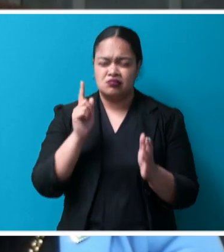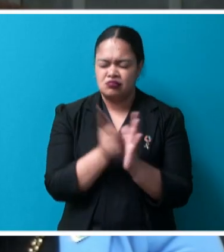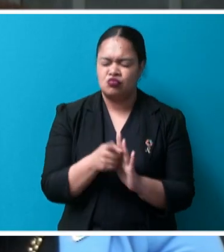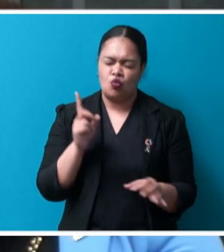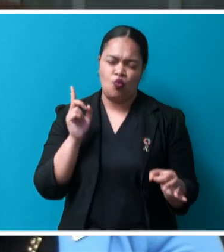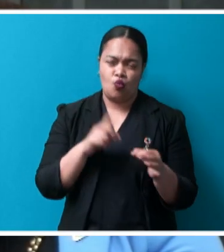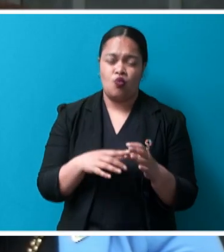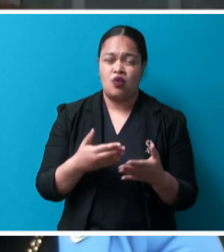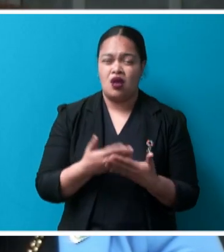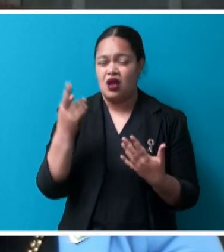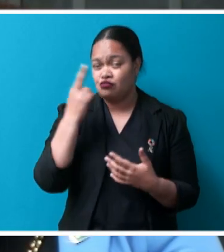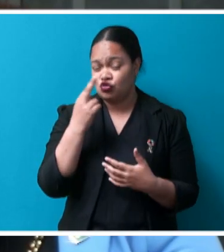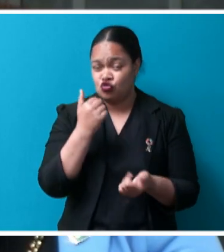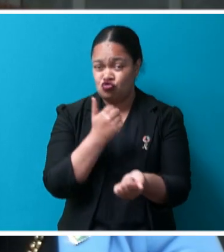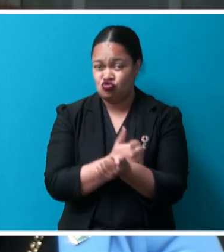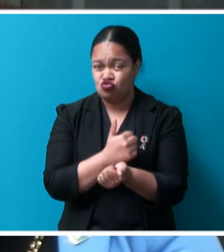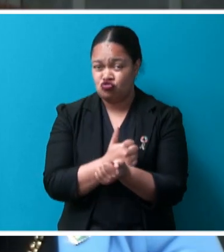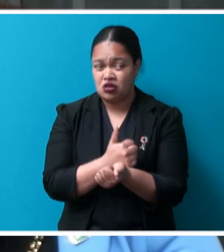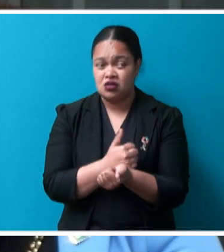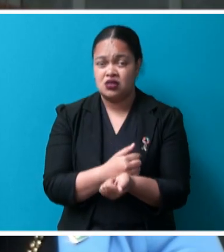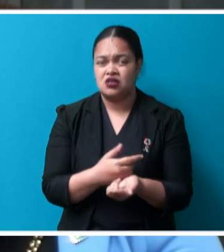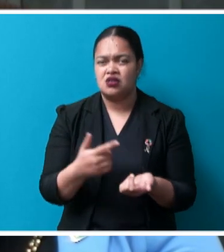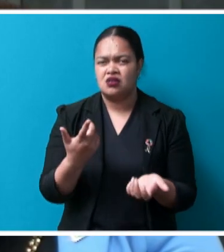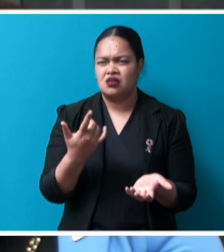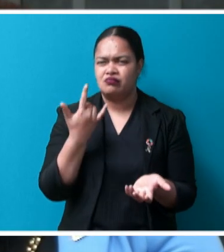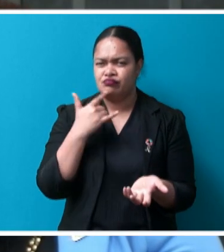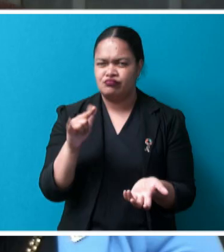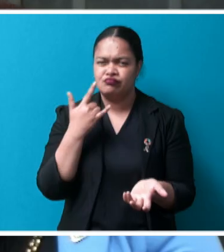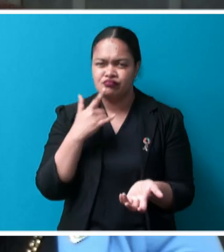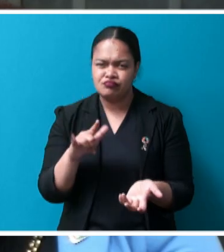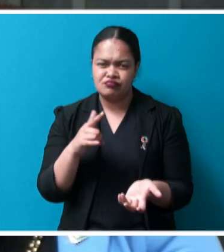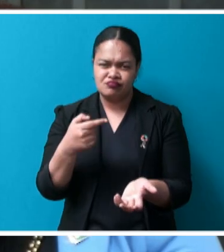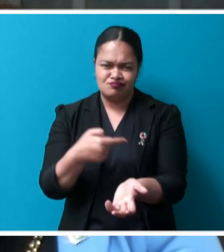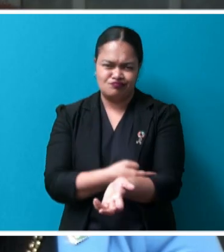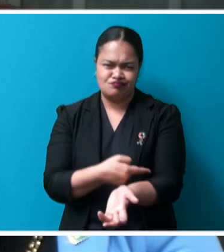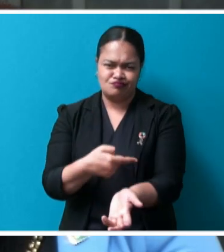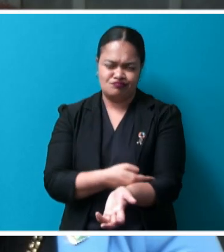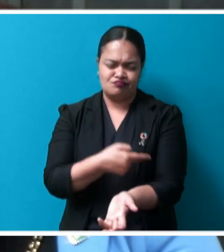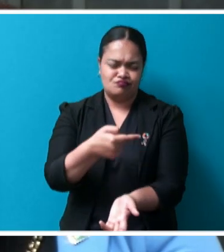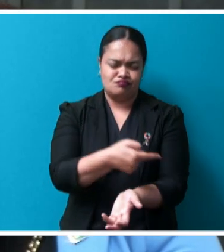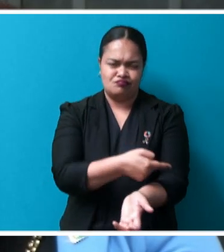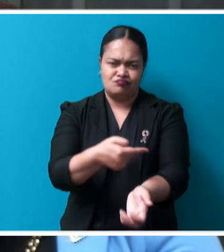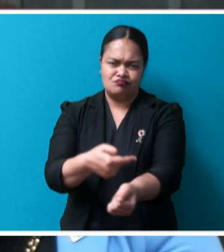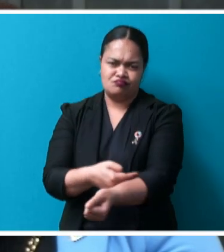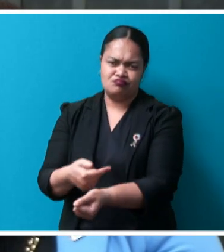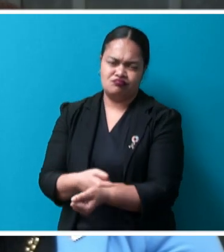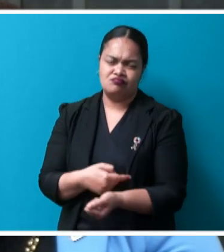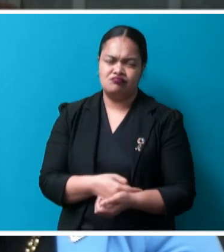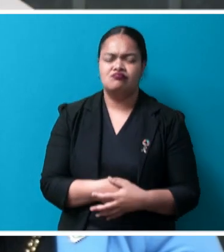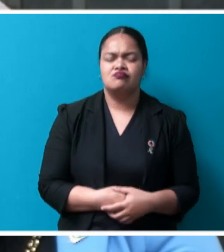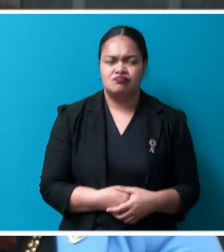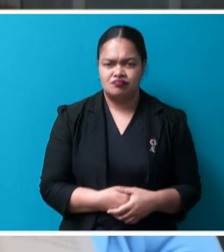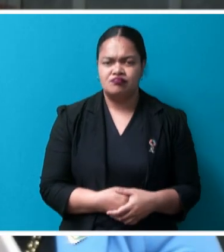drug use, in particular sharing of needles and syringes, is playing in a rapid rise of new HIV